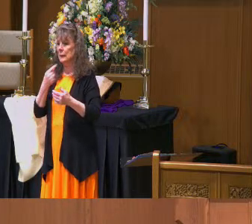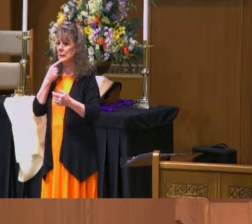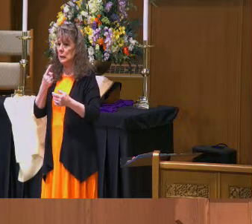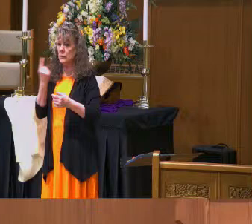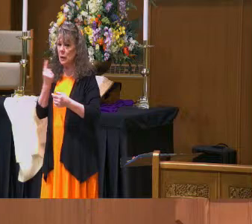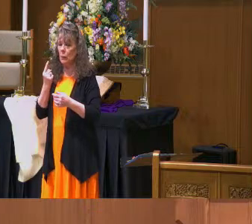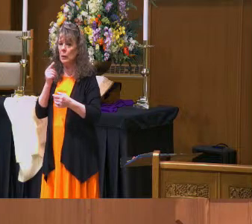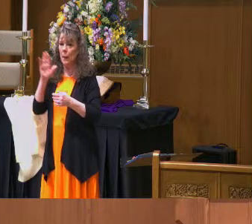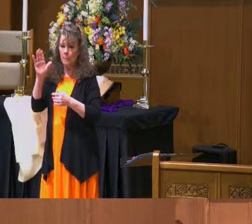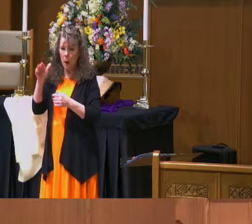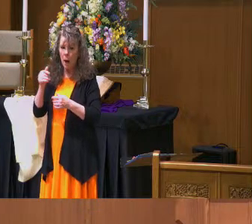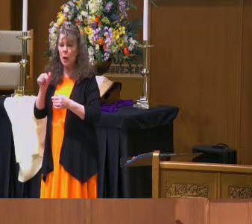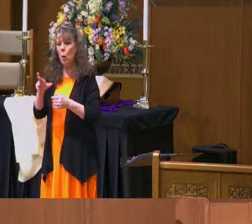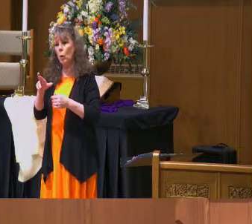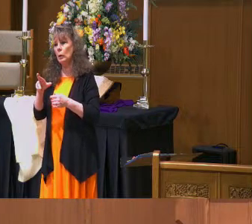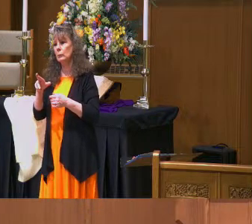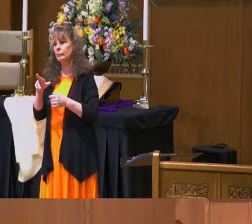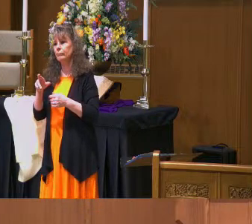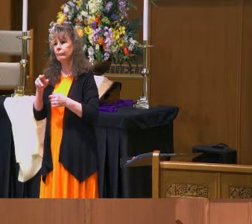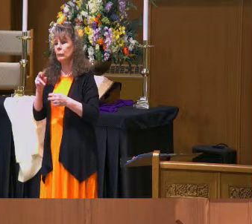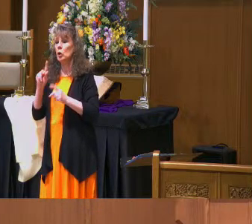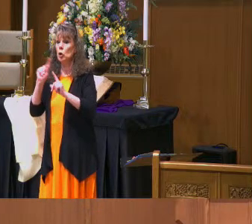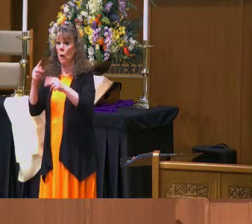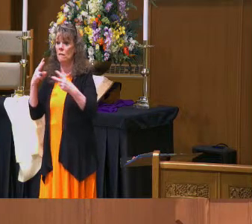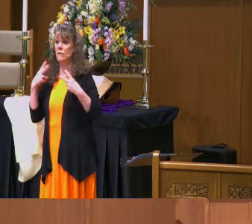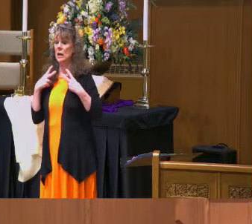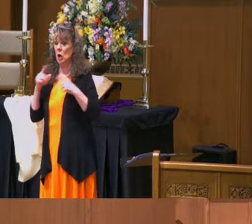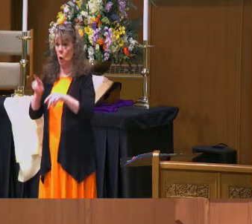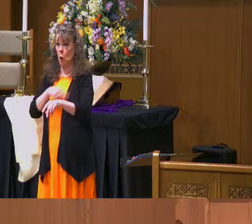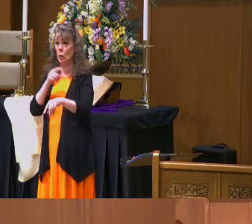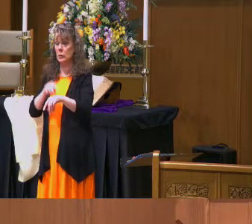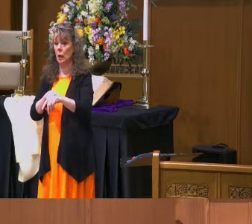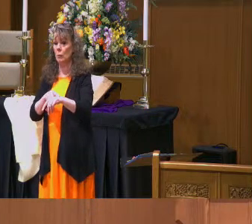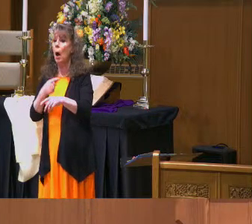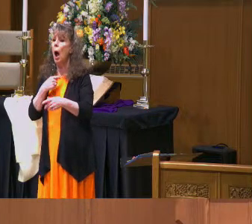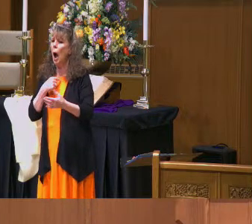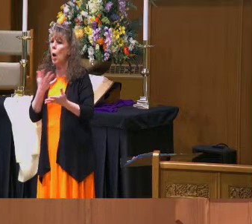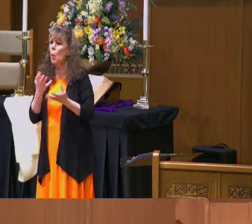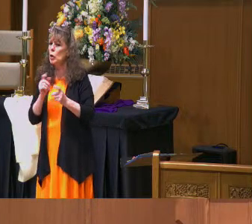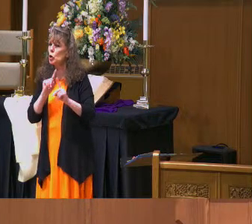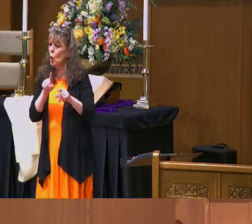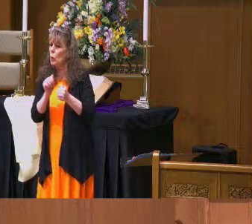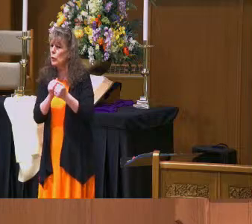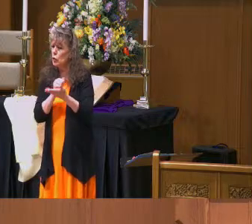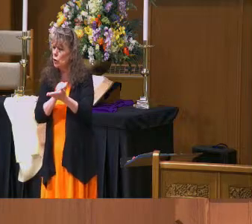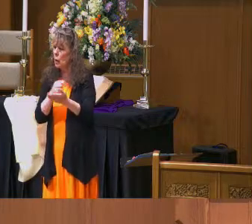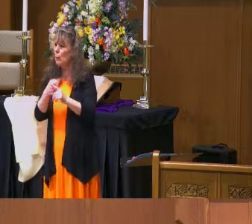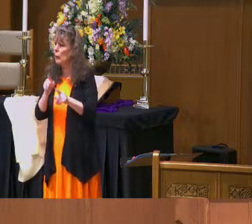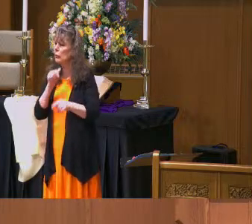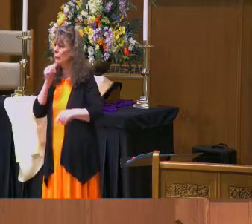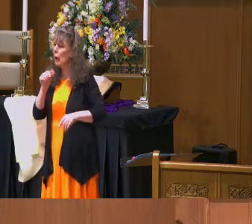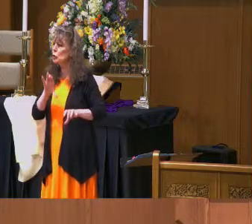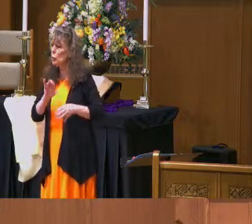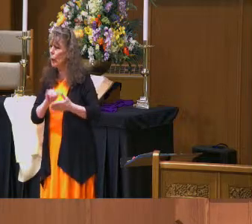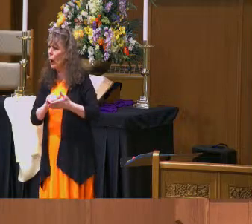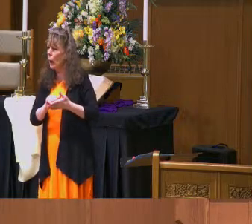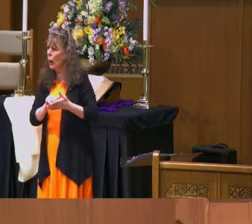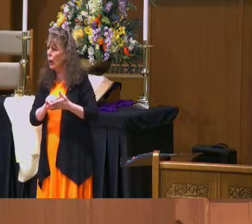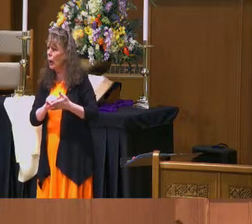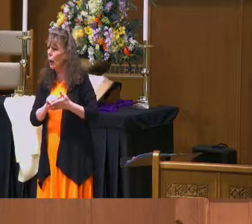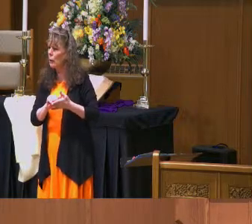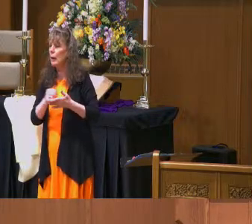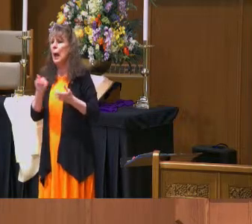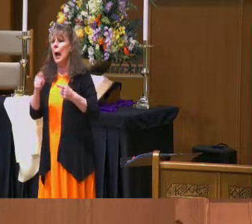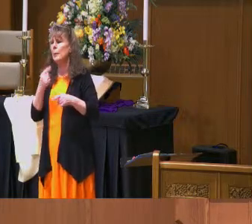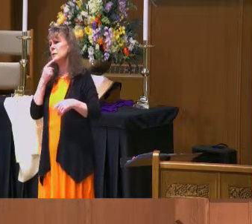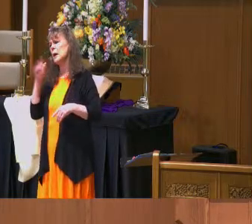on an extended vacation. I try to get you guys to take me with you when you do that, but you don't. So, you know, there's times you